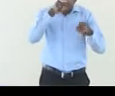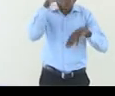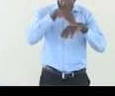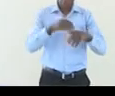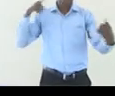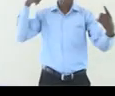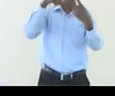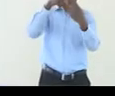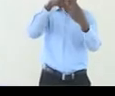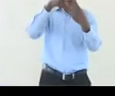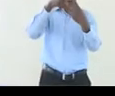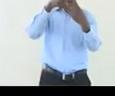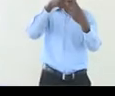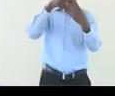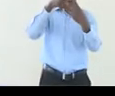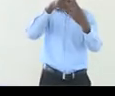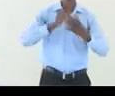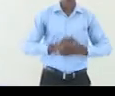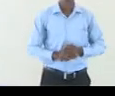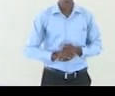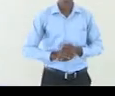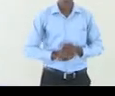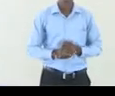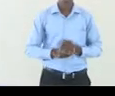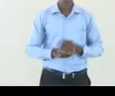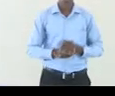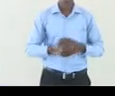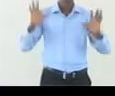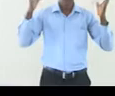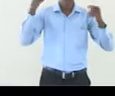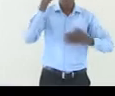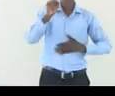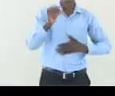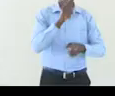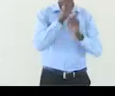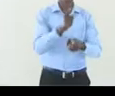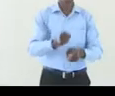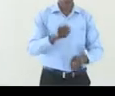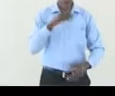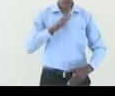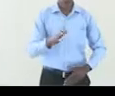we plow along. I think you need to come and do the preaching. Give him a round of applause.